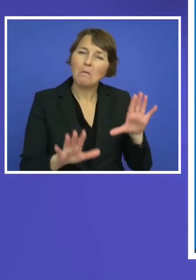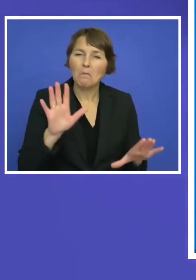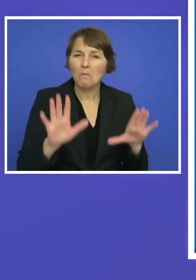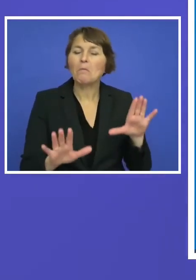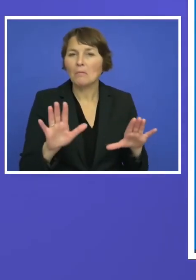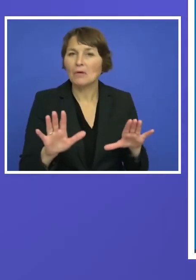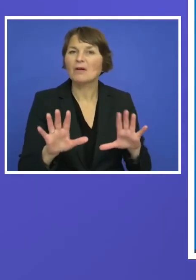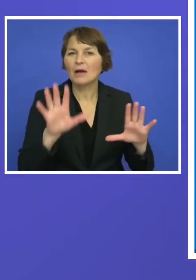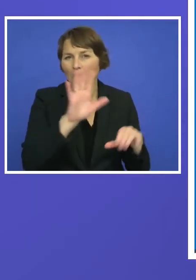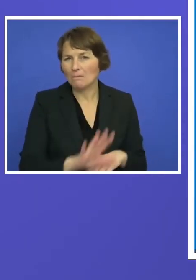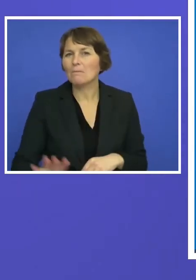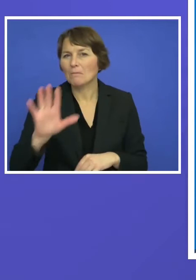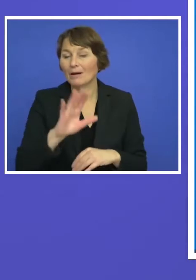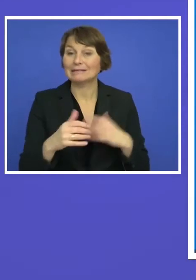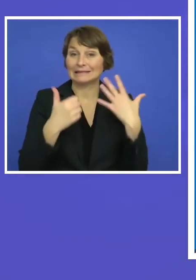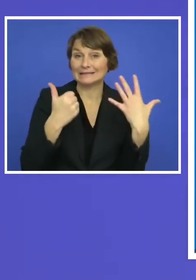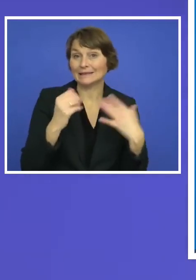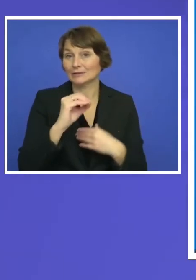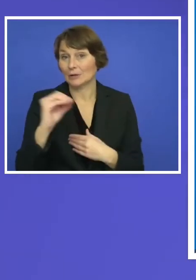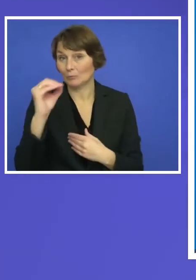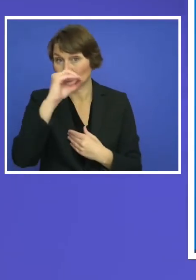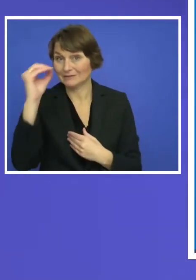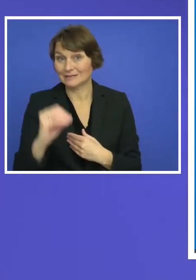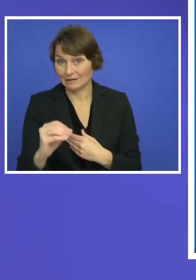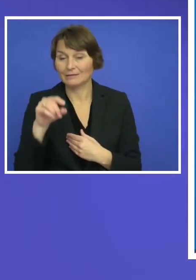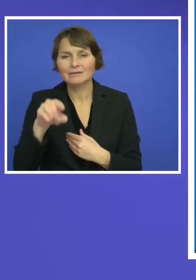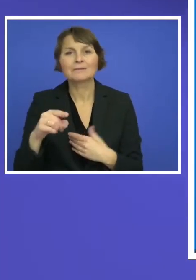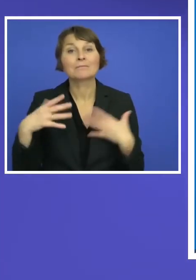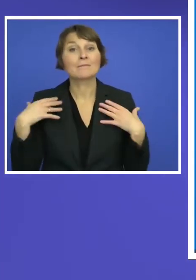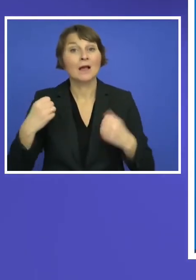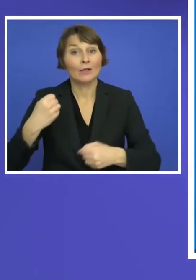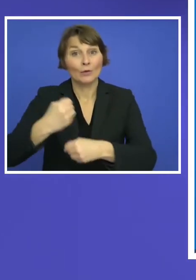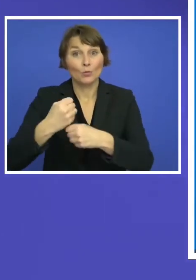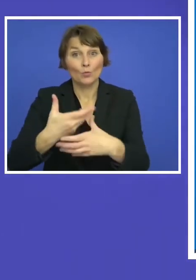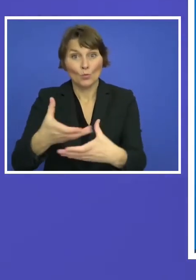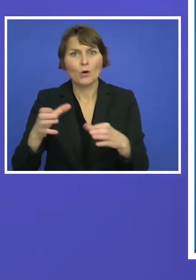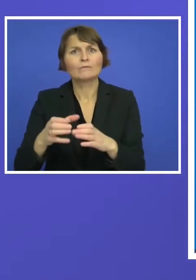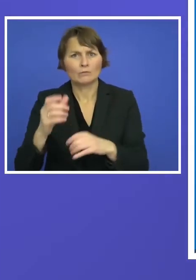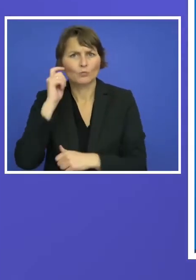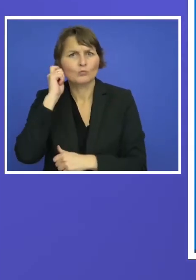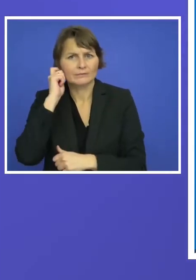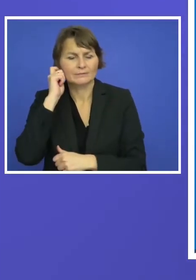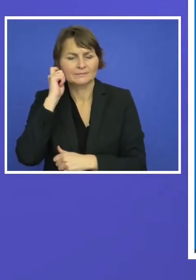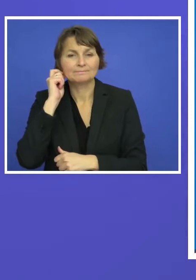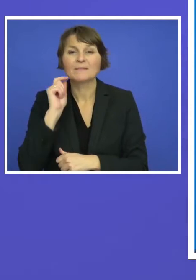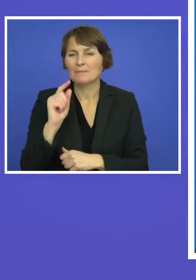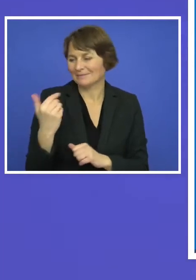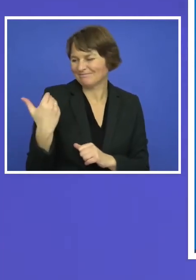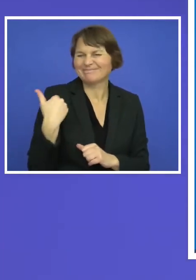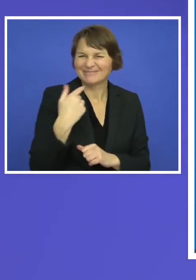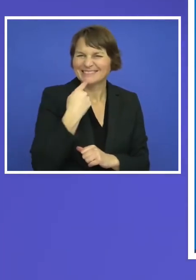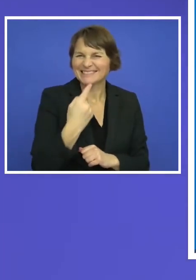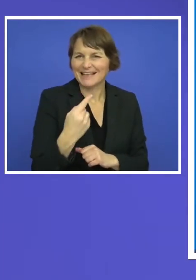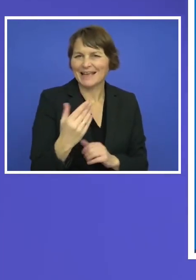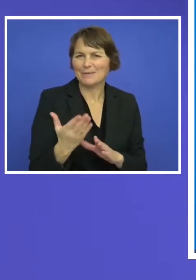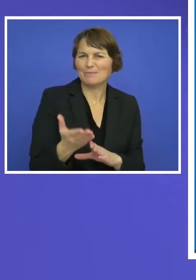60% of the health workforce which is feminine. But as my colleagues already said, the previous speakers